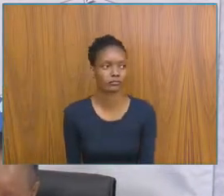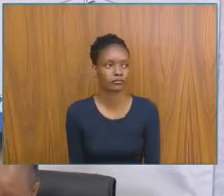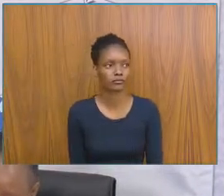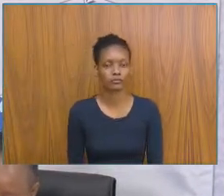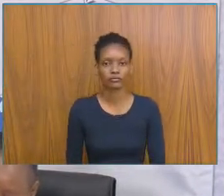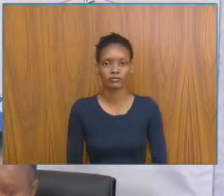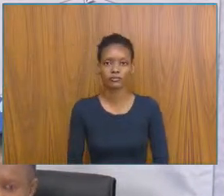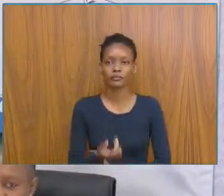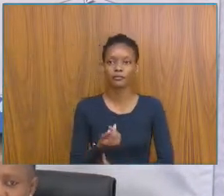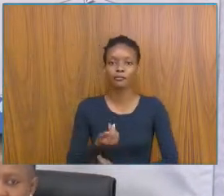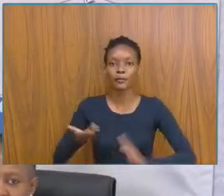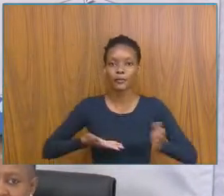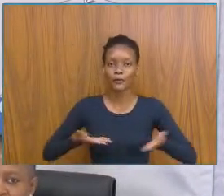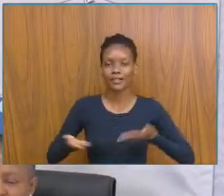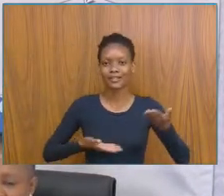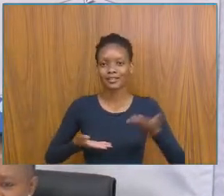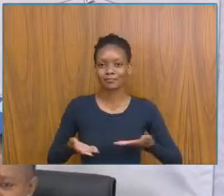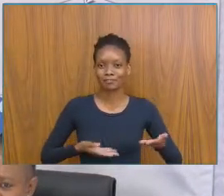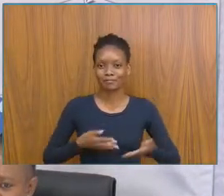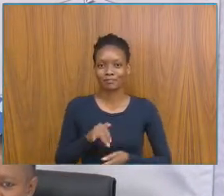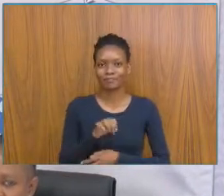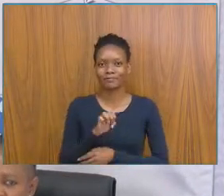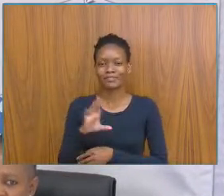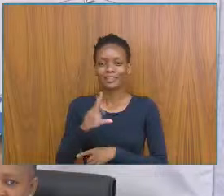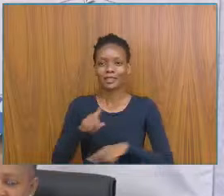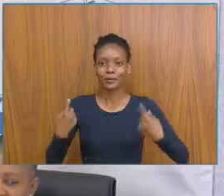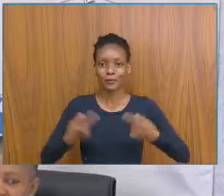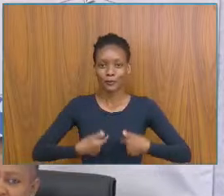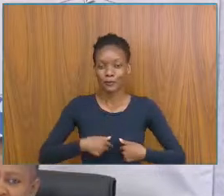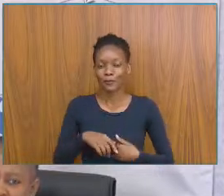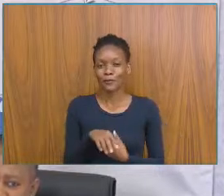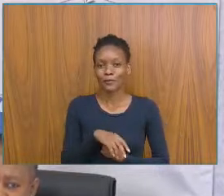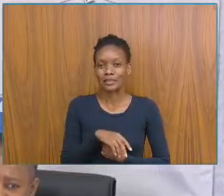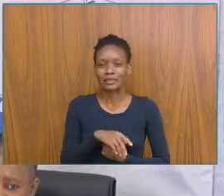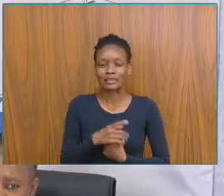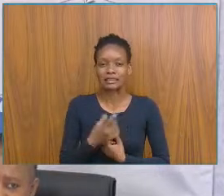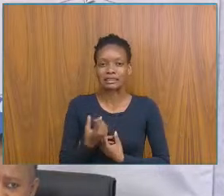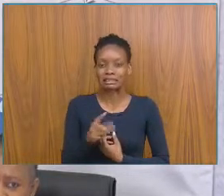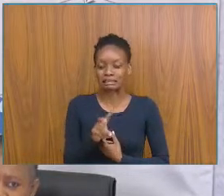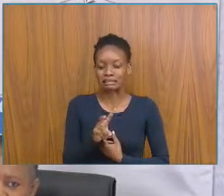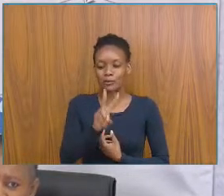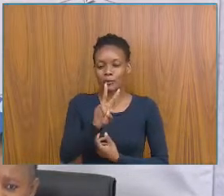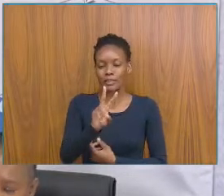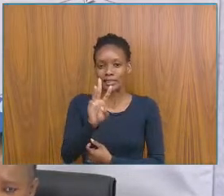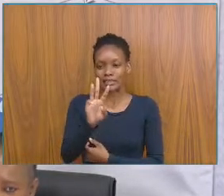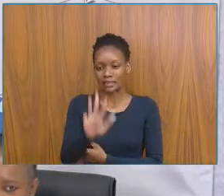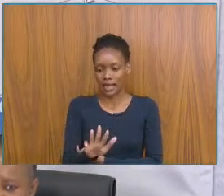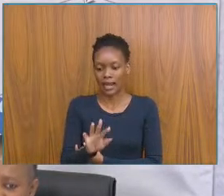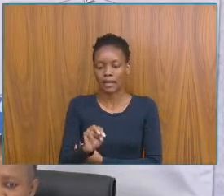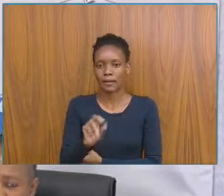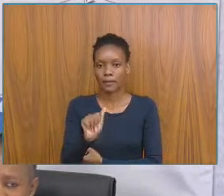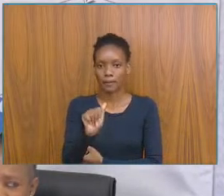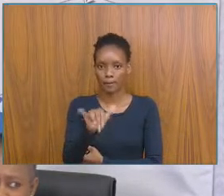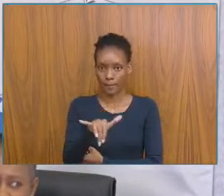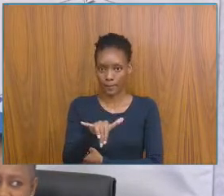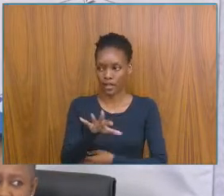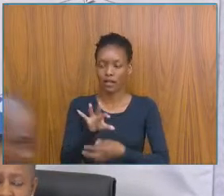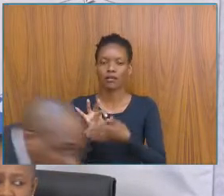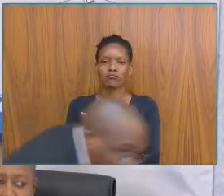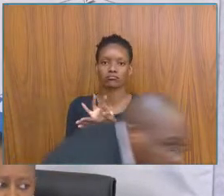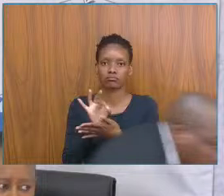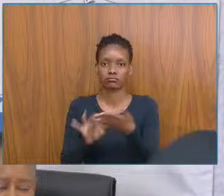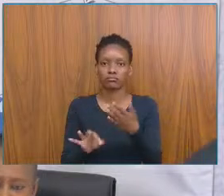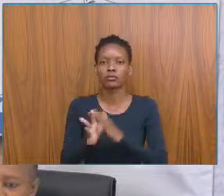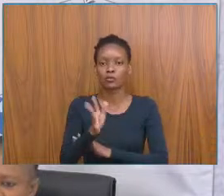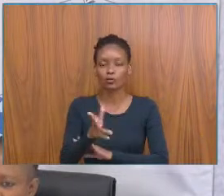were exactly 42 days to Election Day, which is on the 29th of May. On that